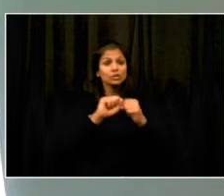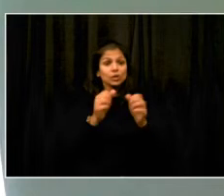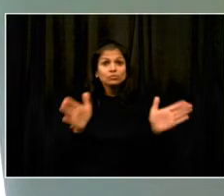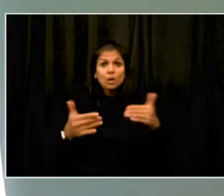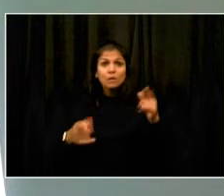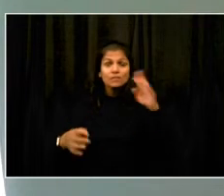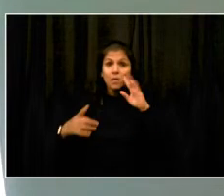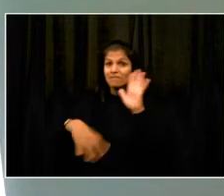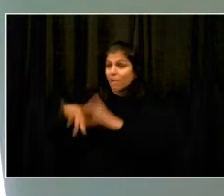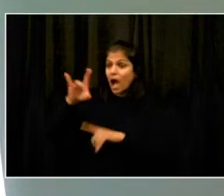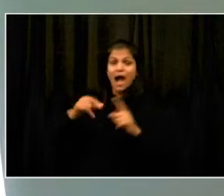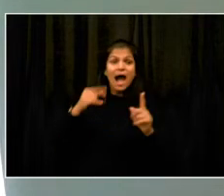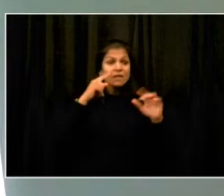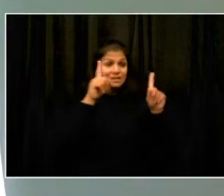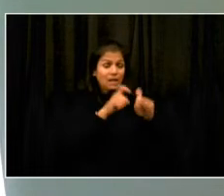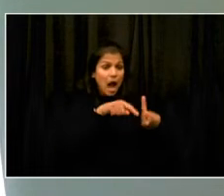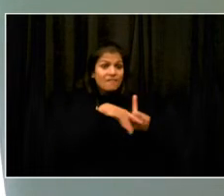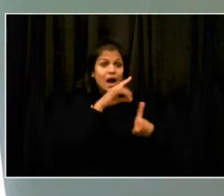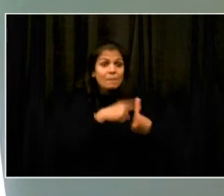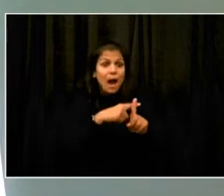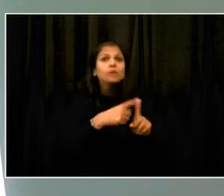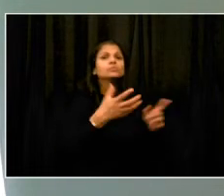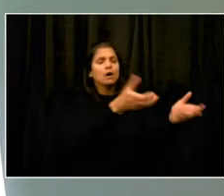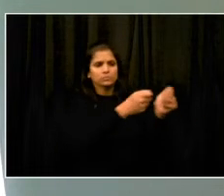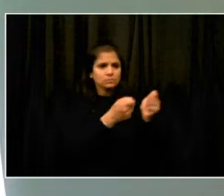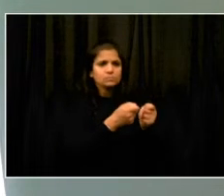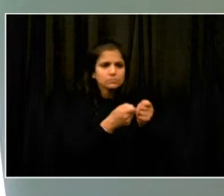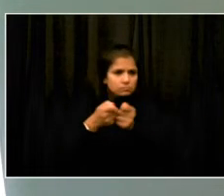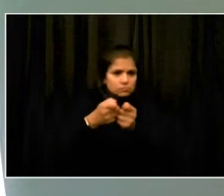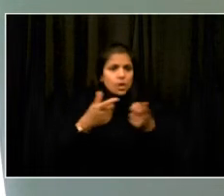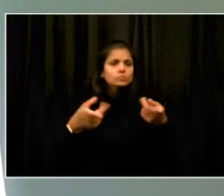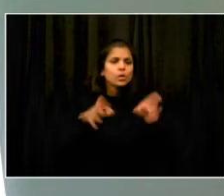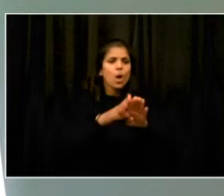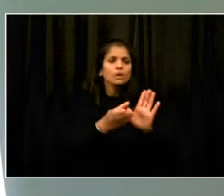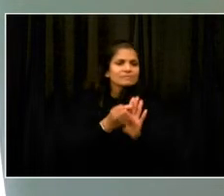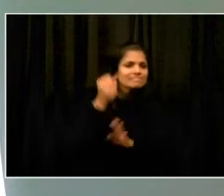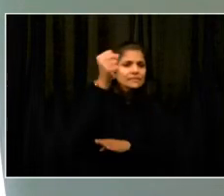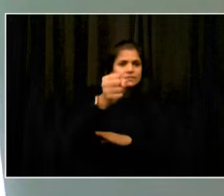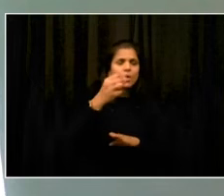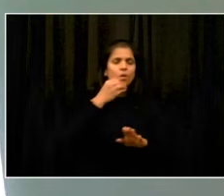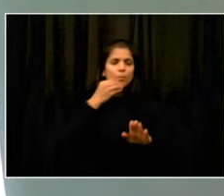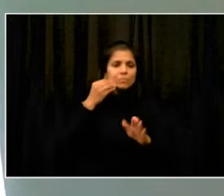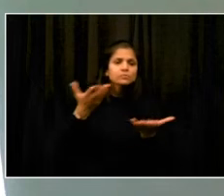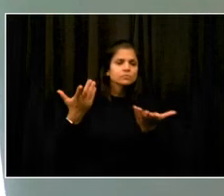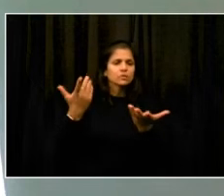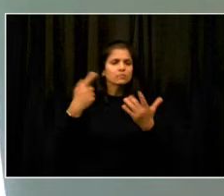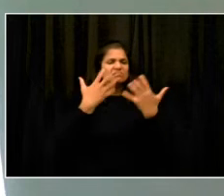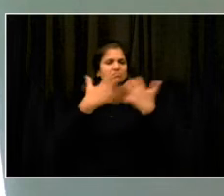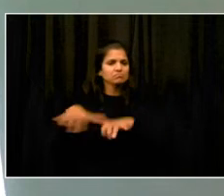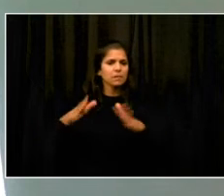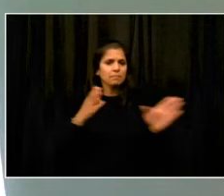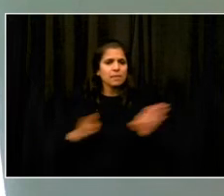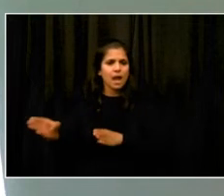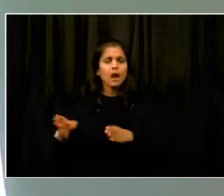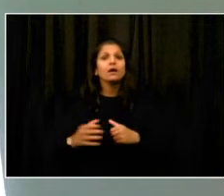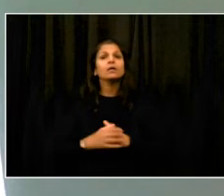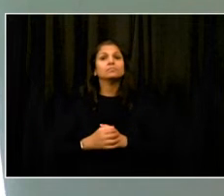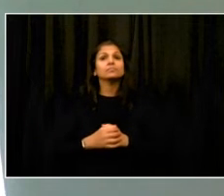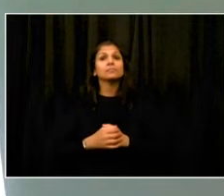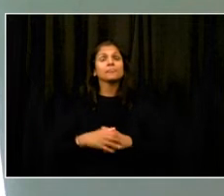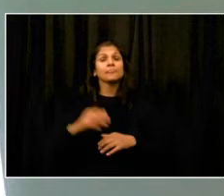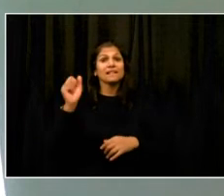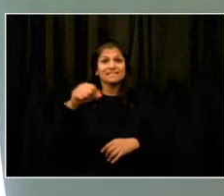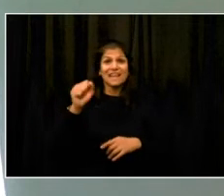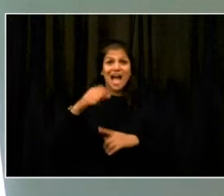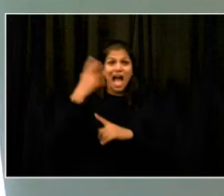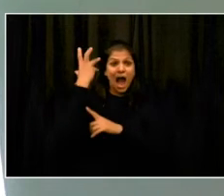infection will rise, and even though more people might get diagnosed outside of school, the school itself can be a place where there are no outbreaks, or